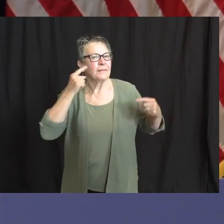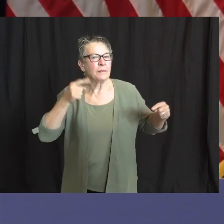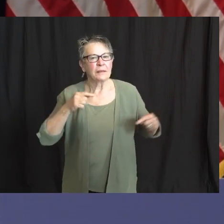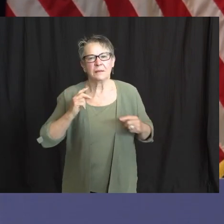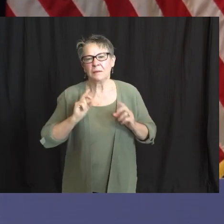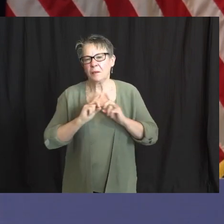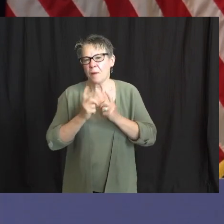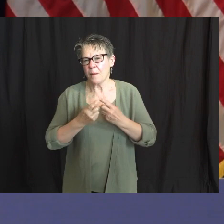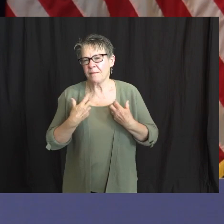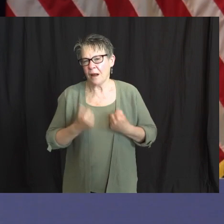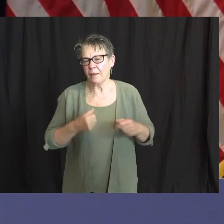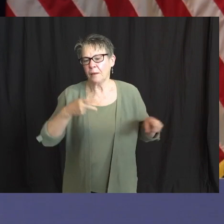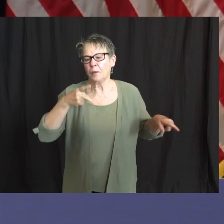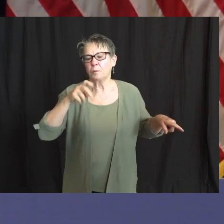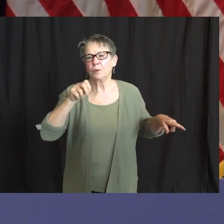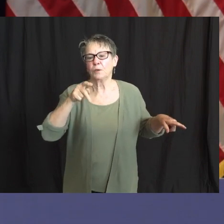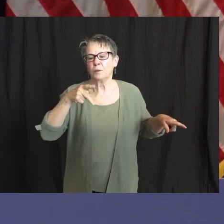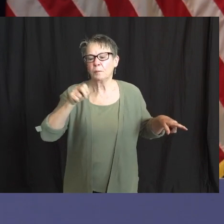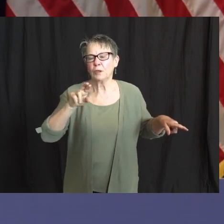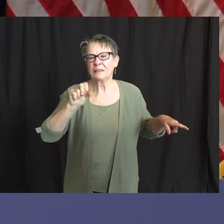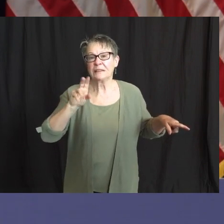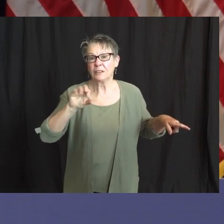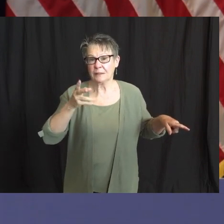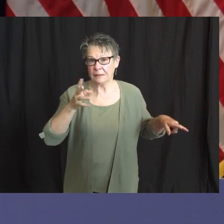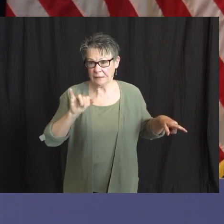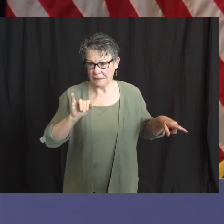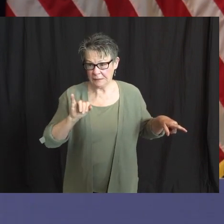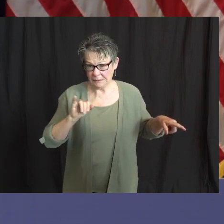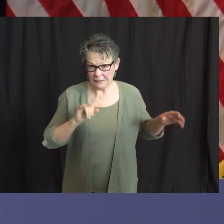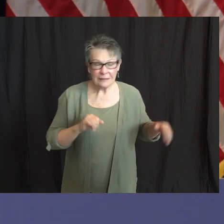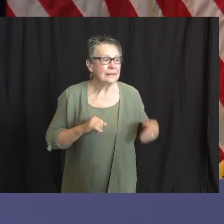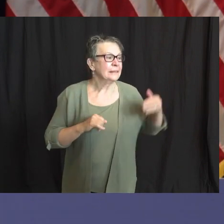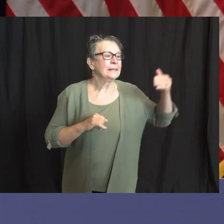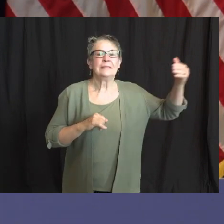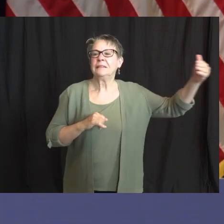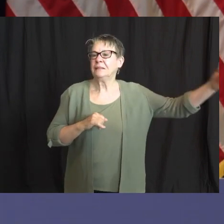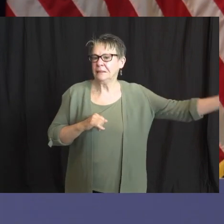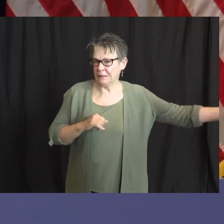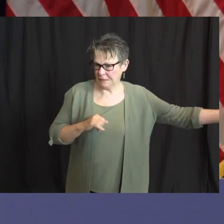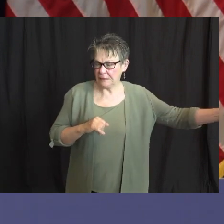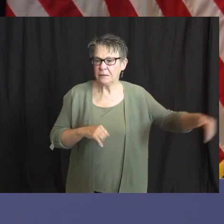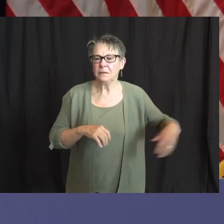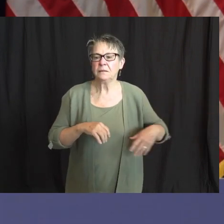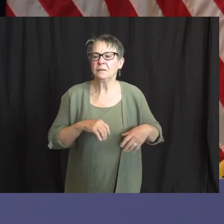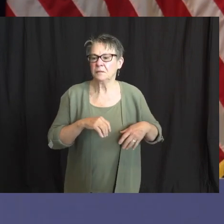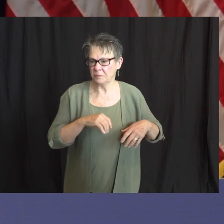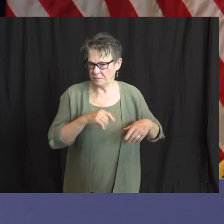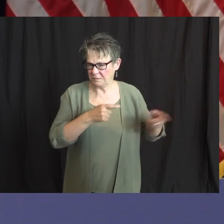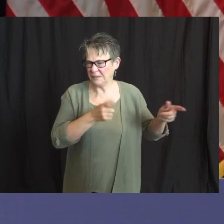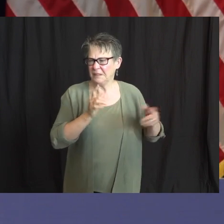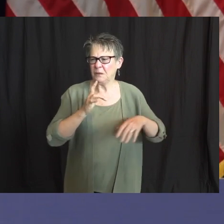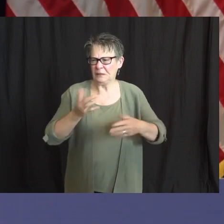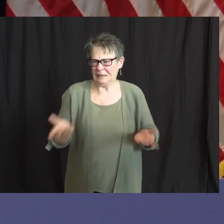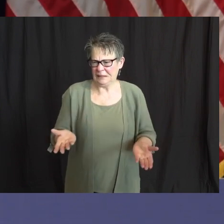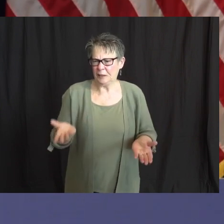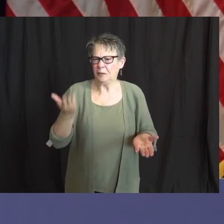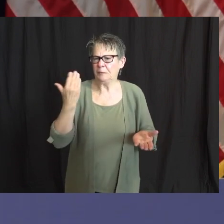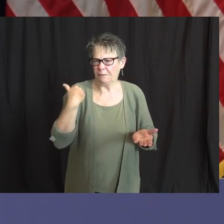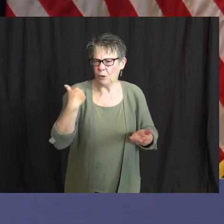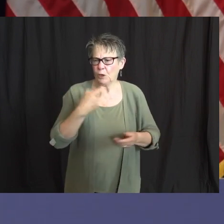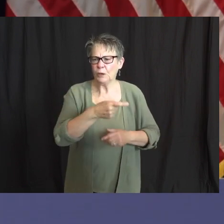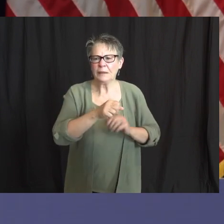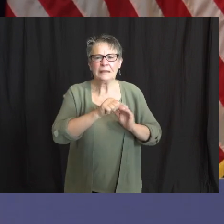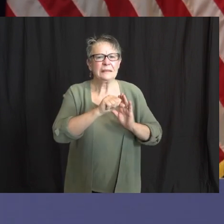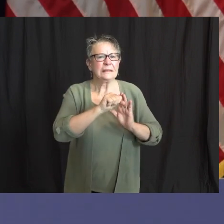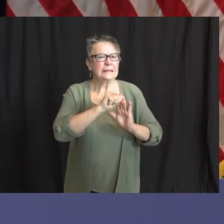Persicelli. To her right, a guy who's been with us before, the state's former epidemiologist and